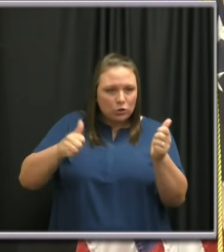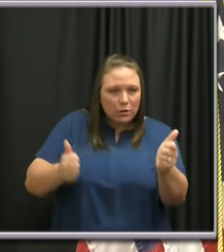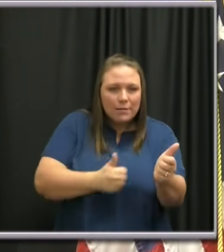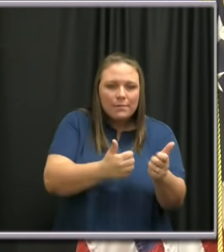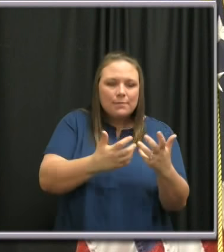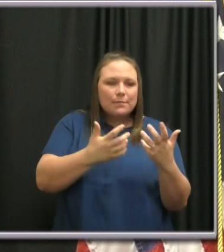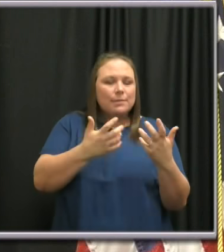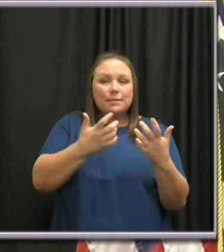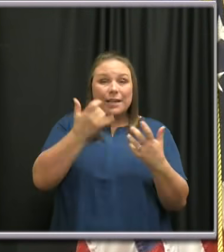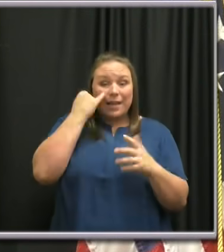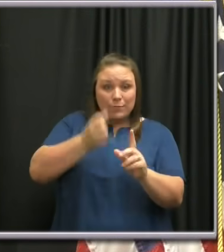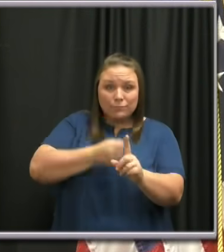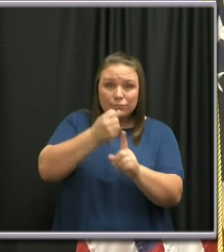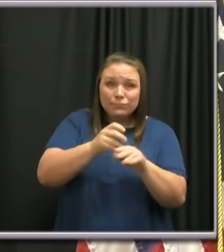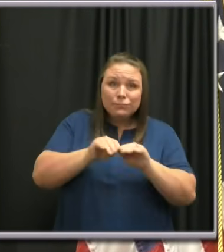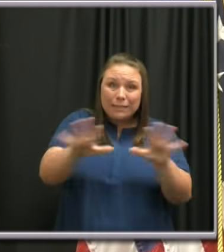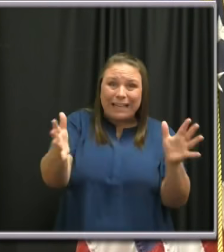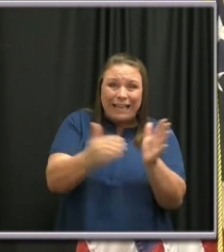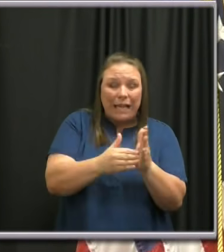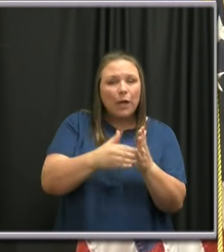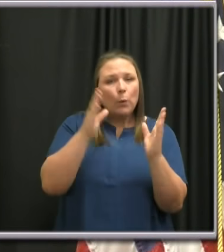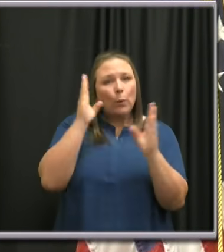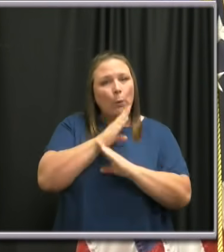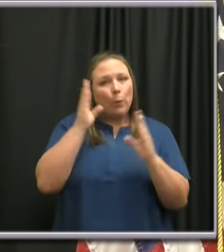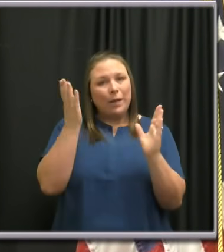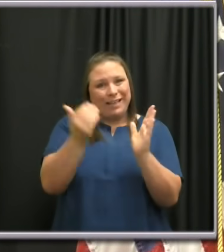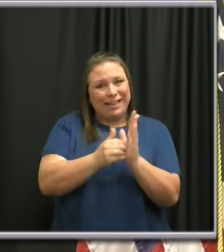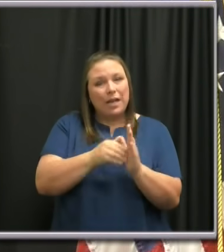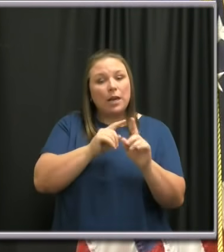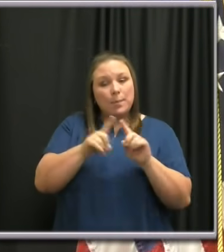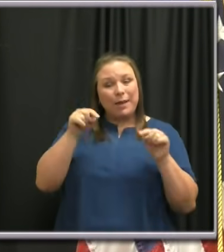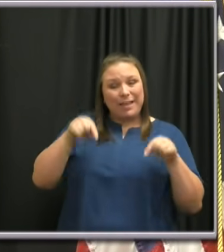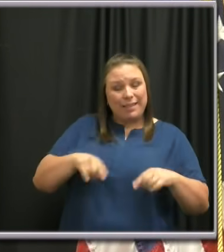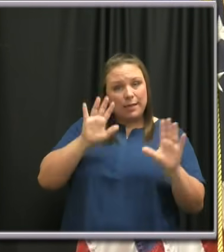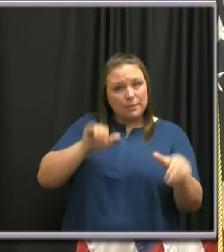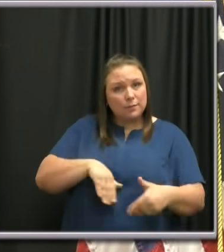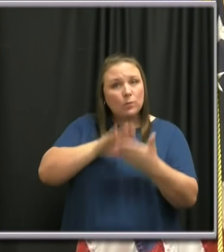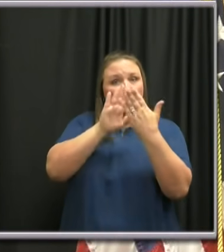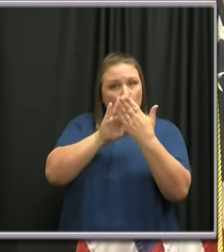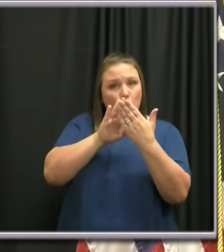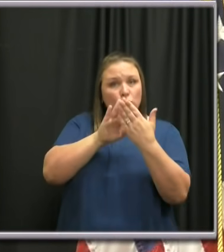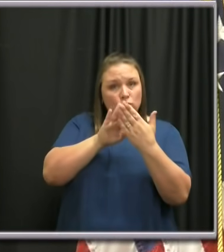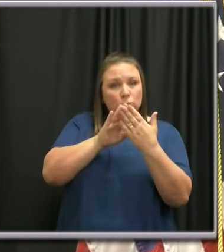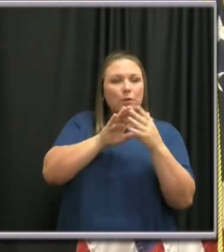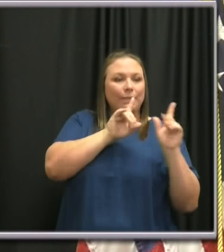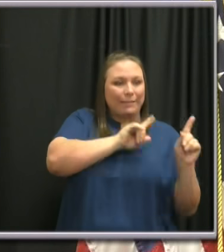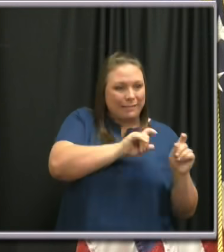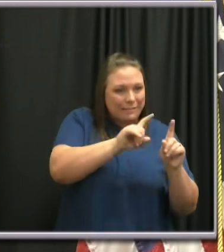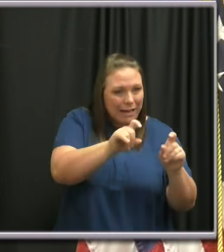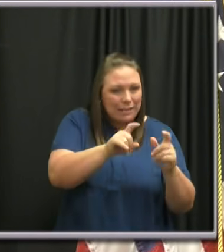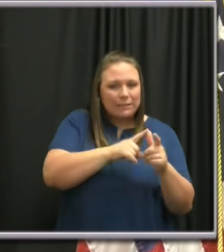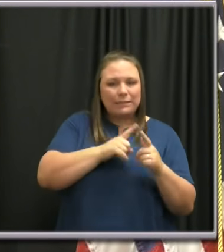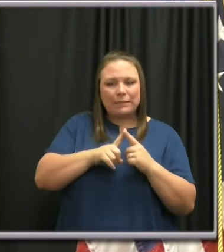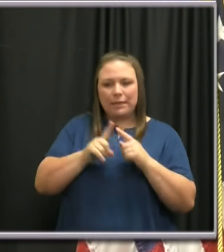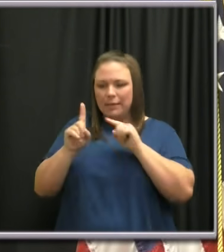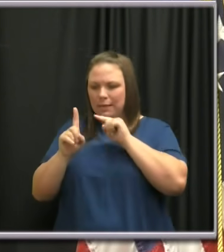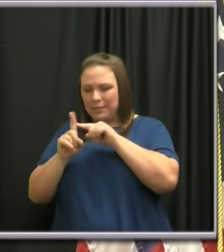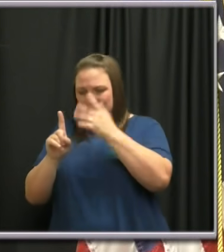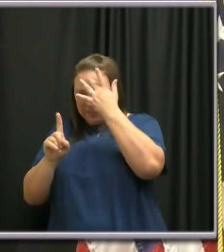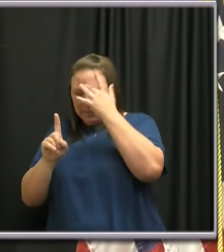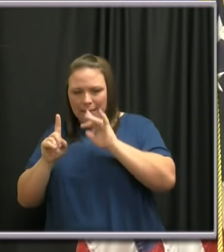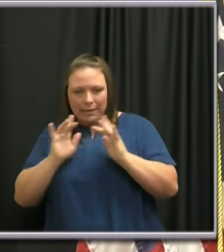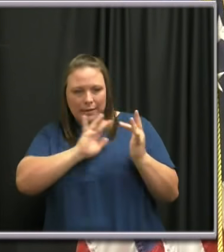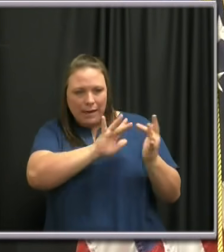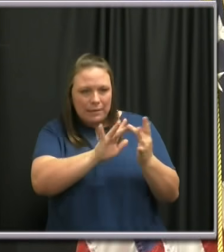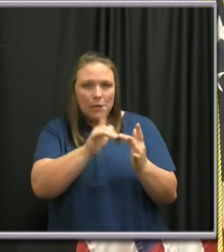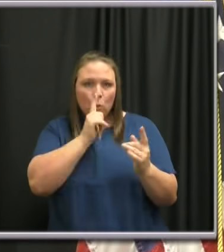if outbreaks do occur. But this tried and true public health approach of testing, contact tracing, and